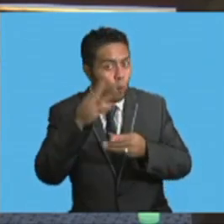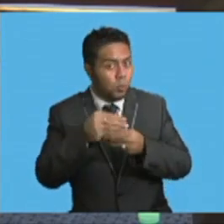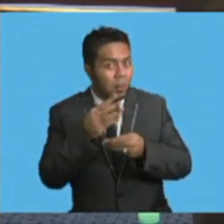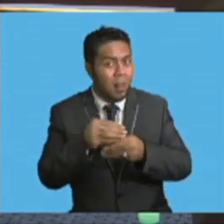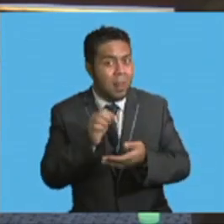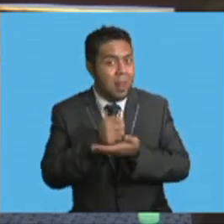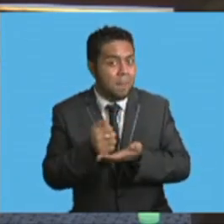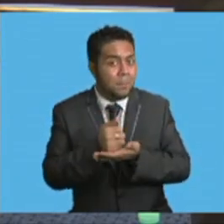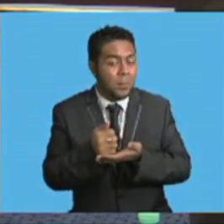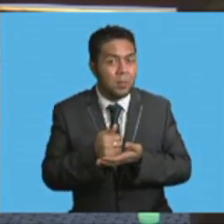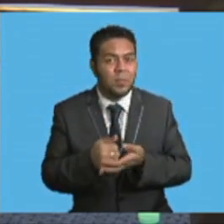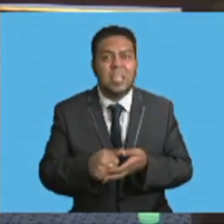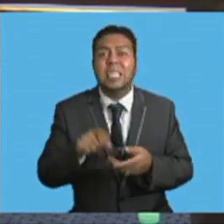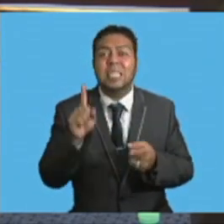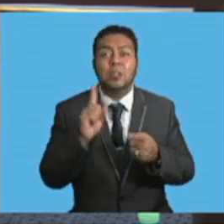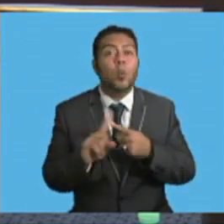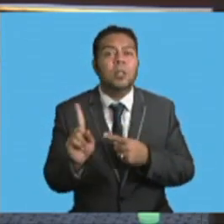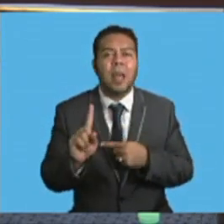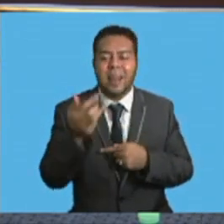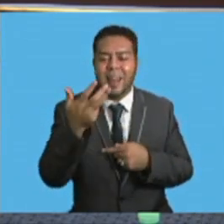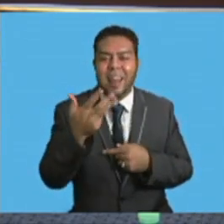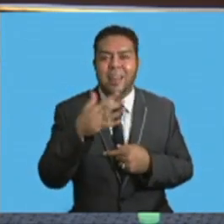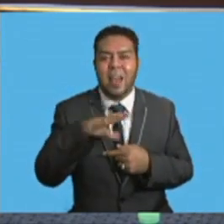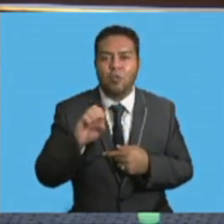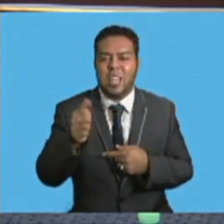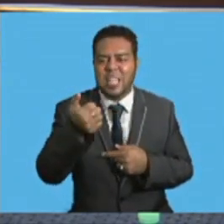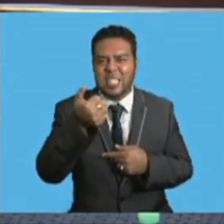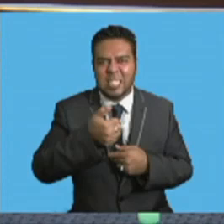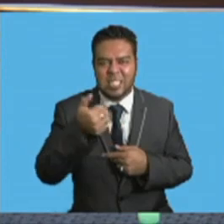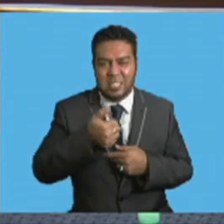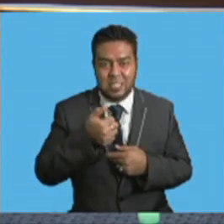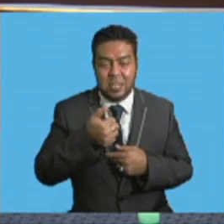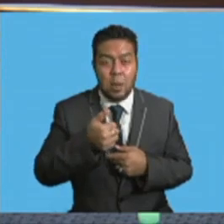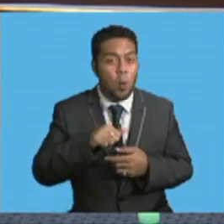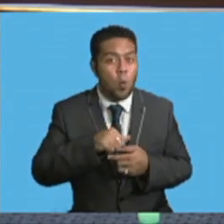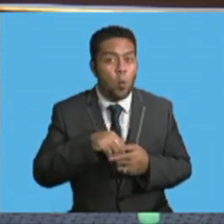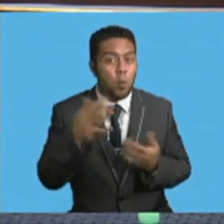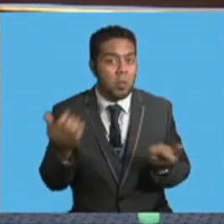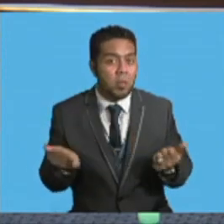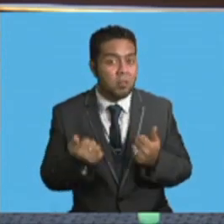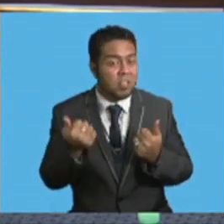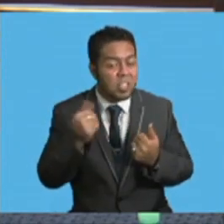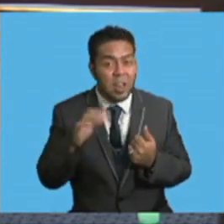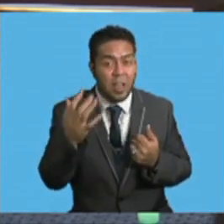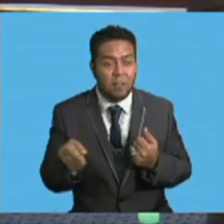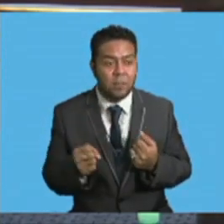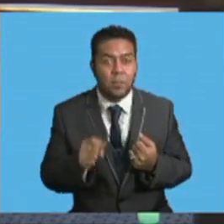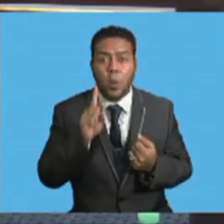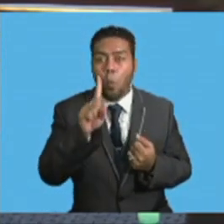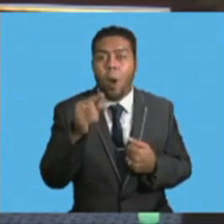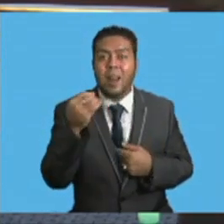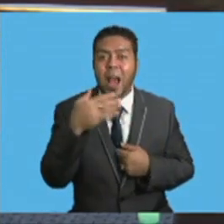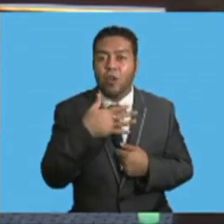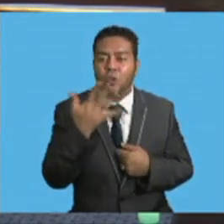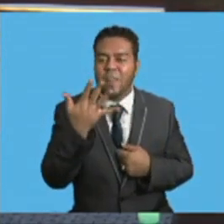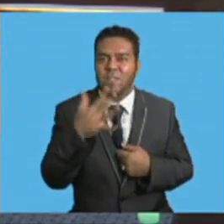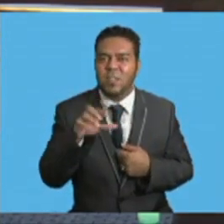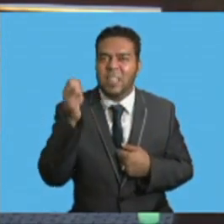positions is 960, with a total number of vacancies at